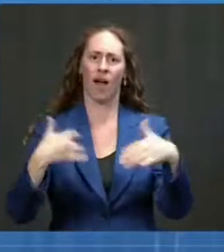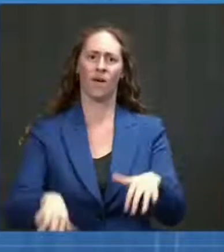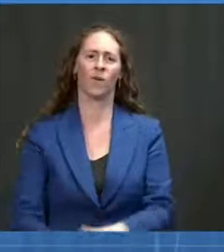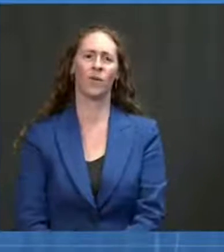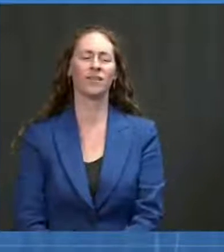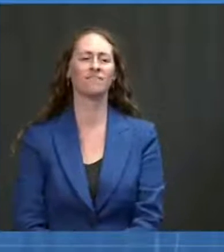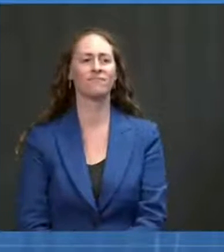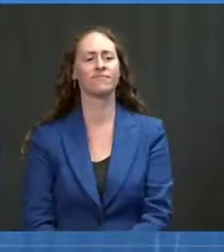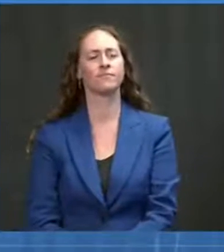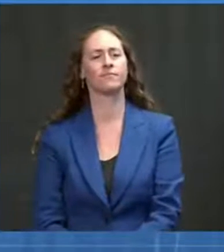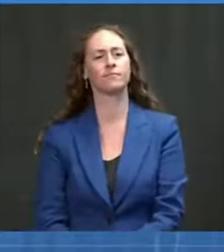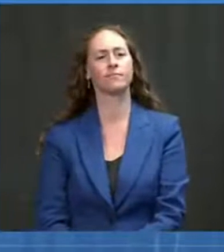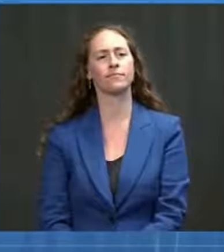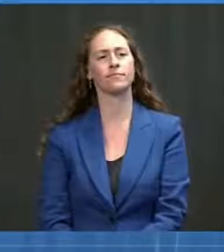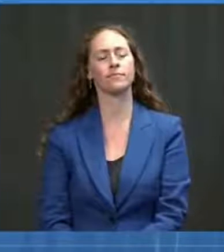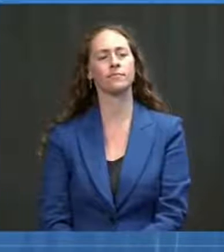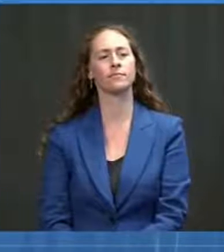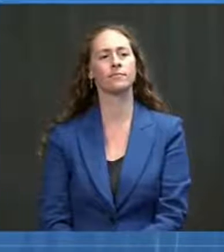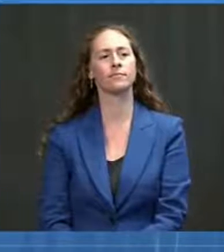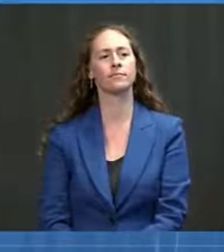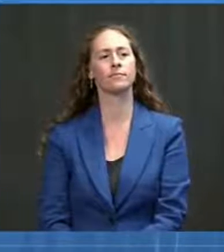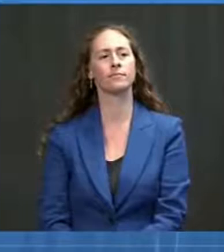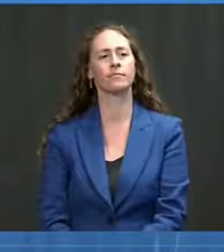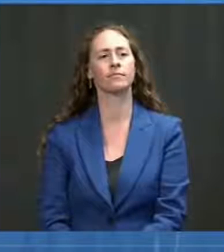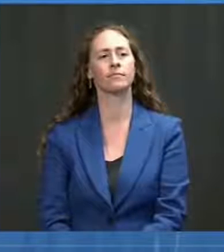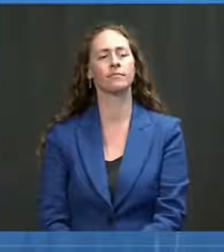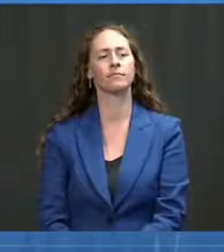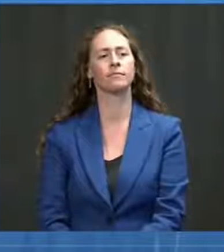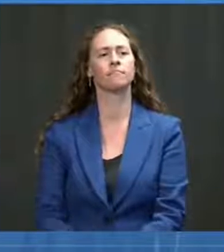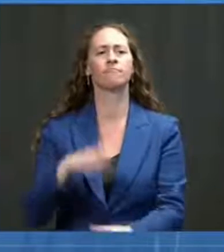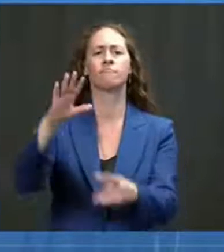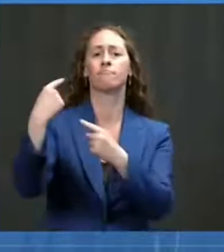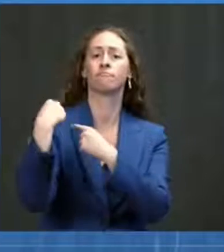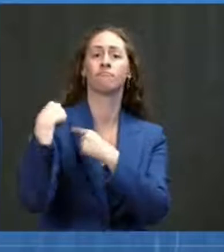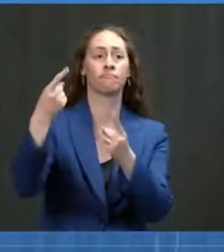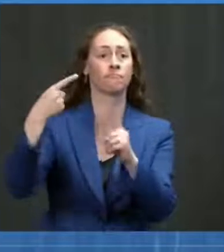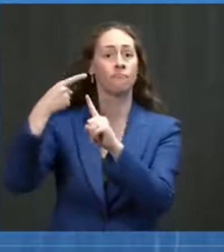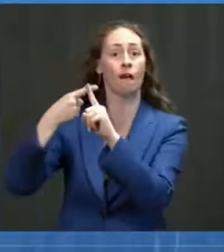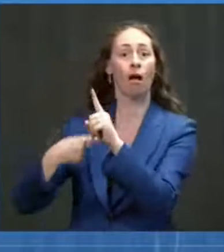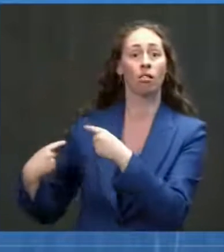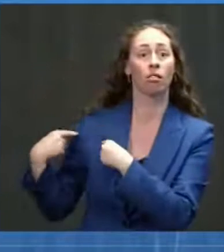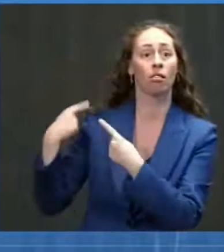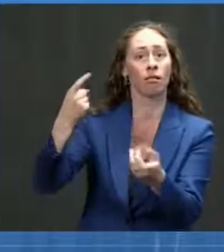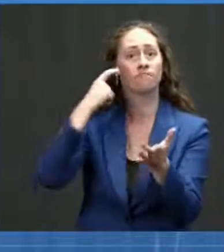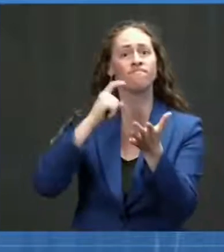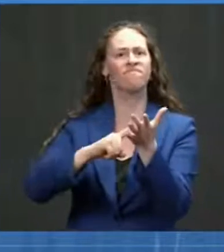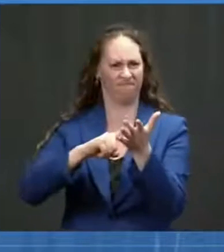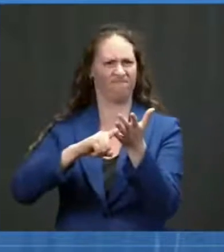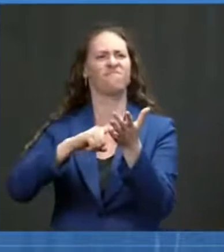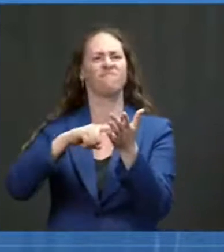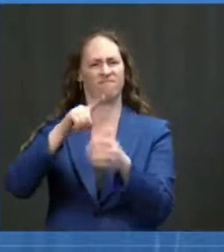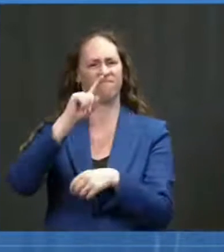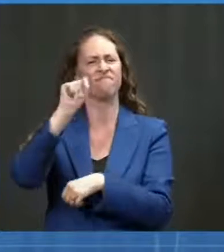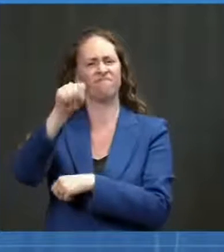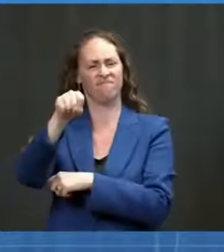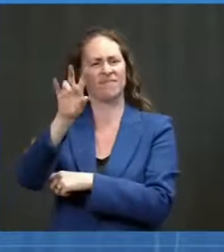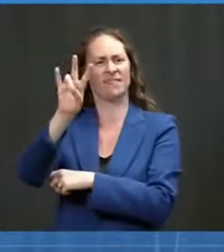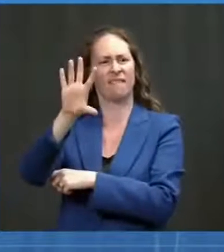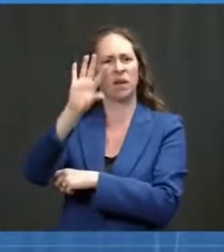And over the past month, we've also seen a 75% increase in the average daily number of 12